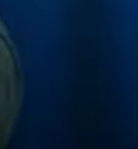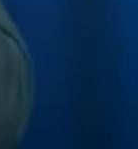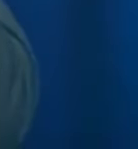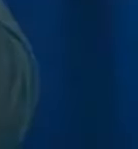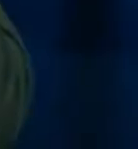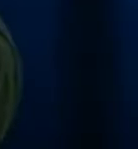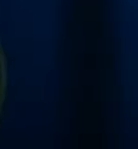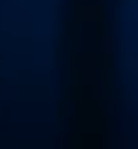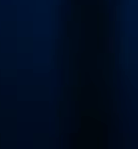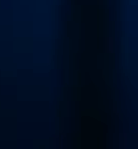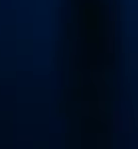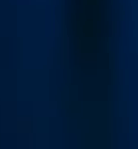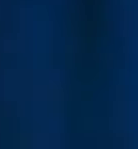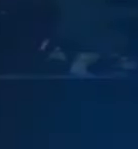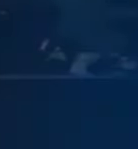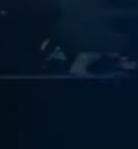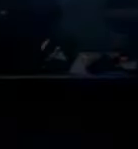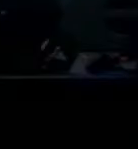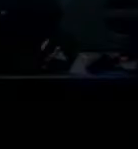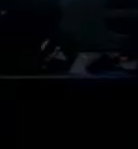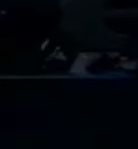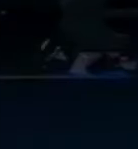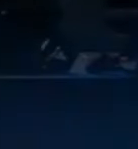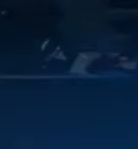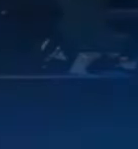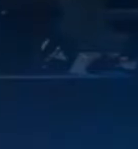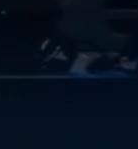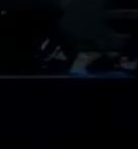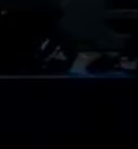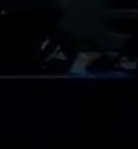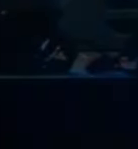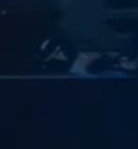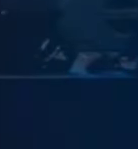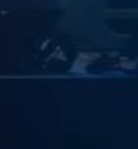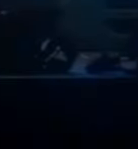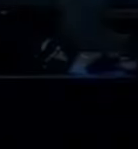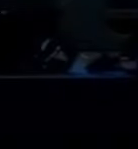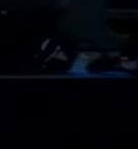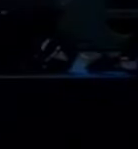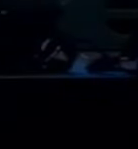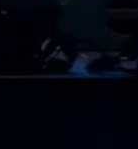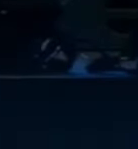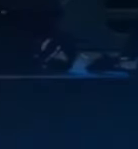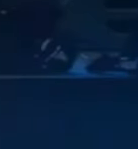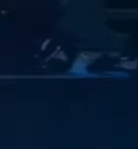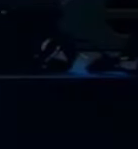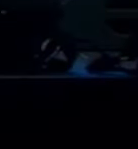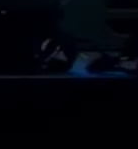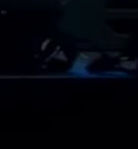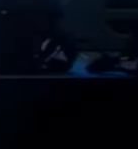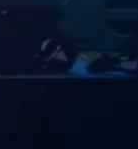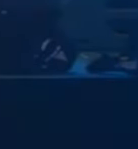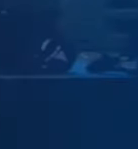He doesn't end there. He goes further to explain its practical reality. What he's saying is that, look, he will ask you the question, what do you want to